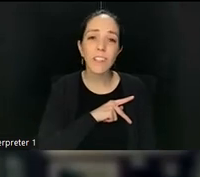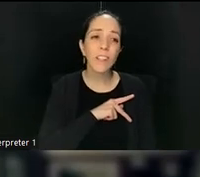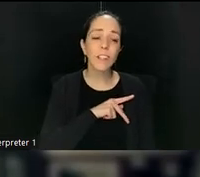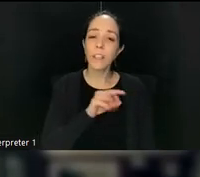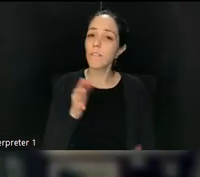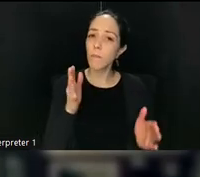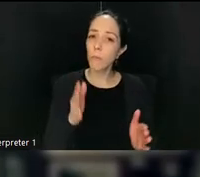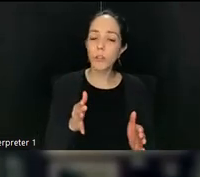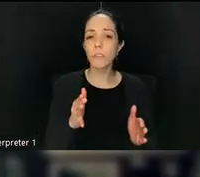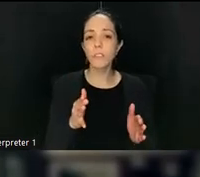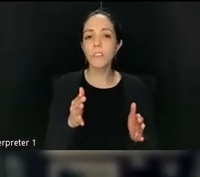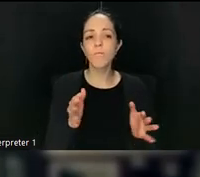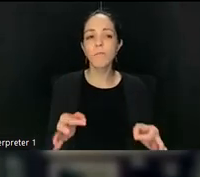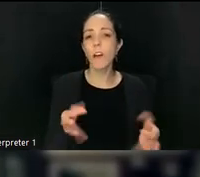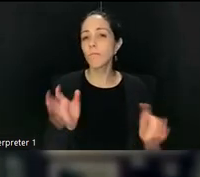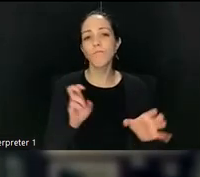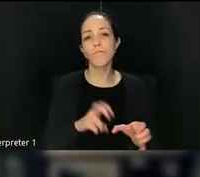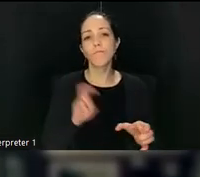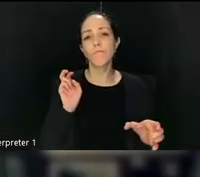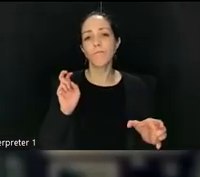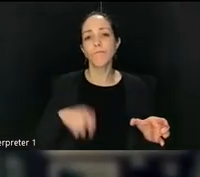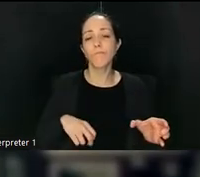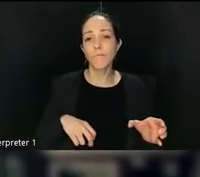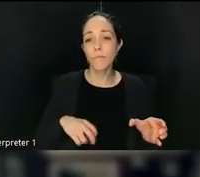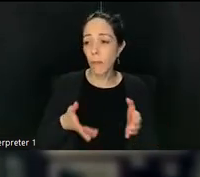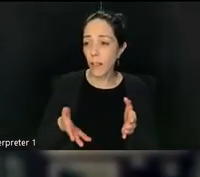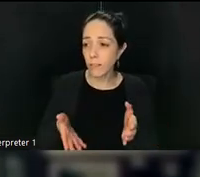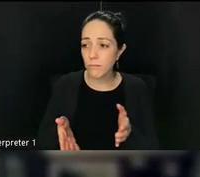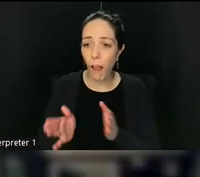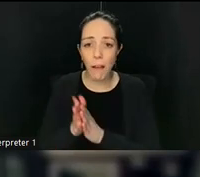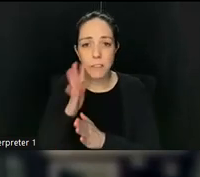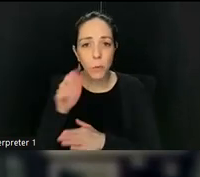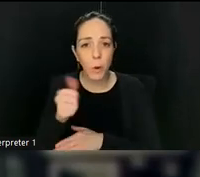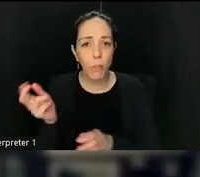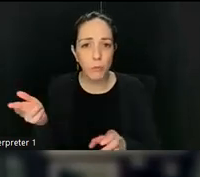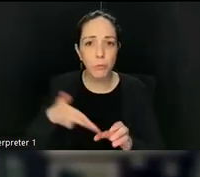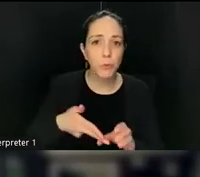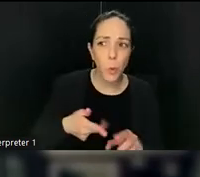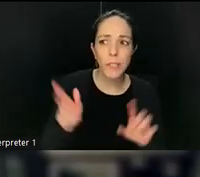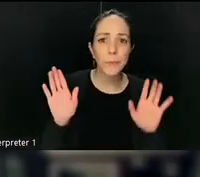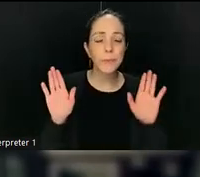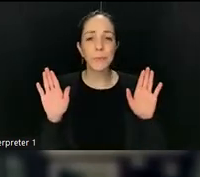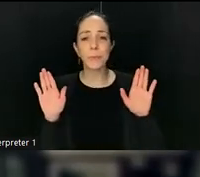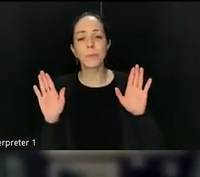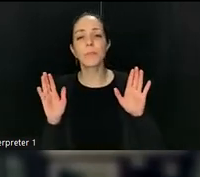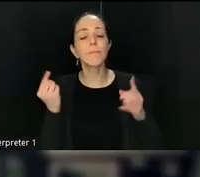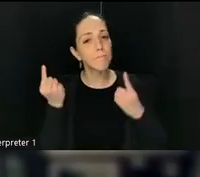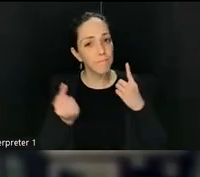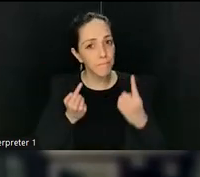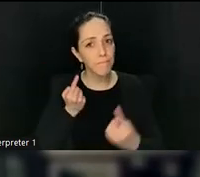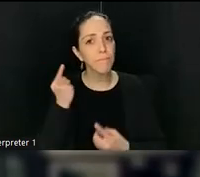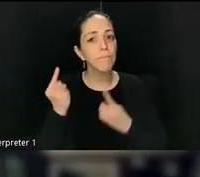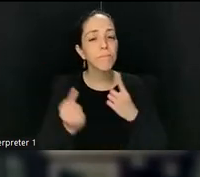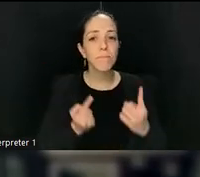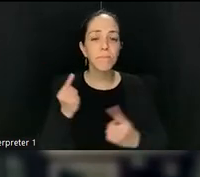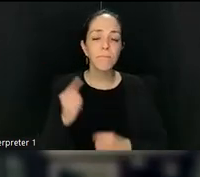sure. So I don't know. That was a suggestion for now, but I